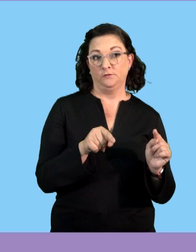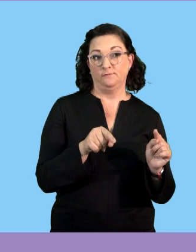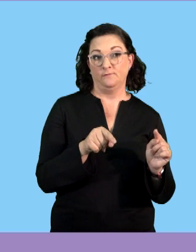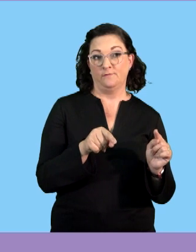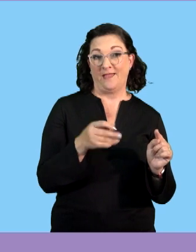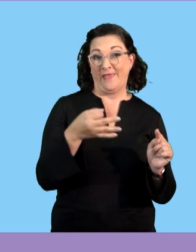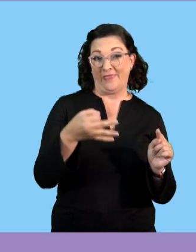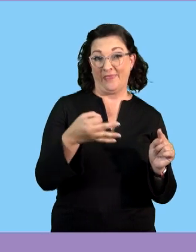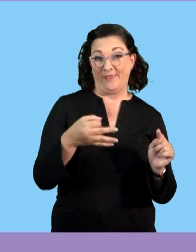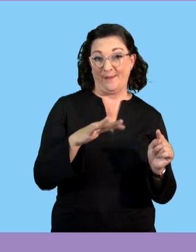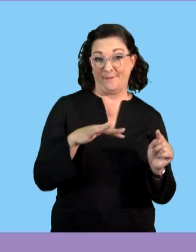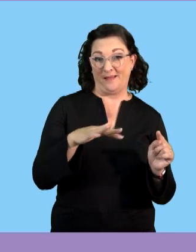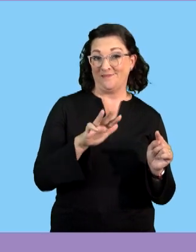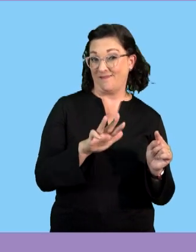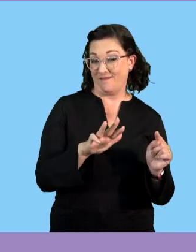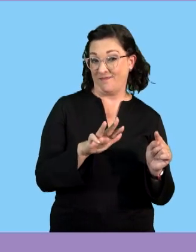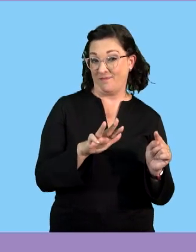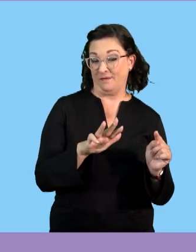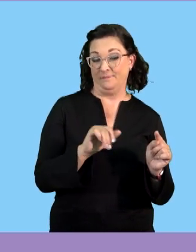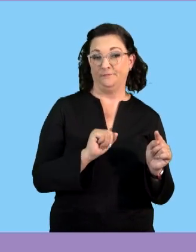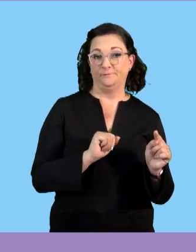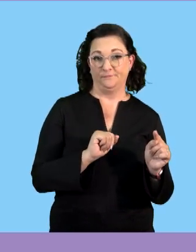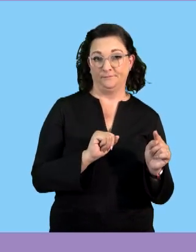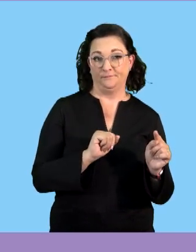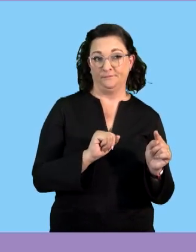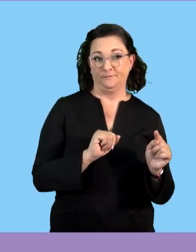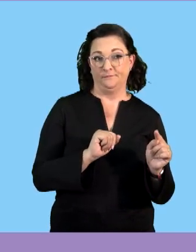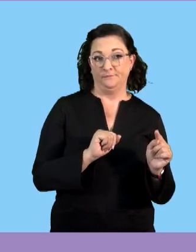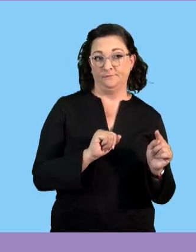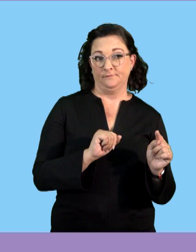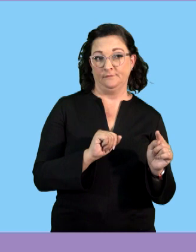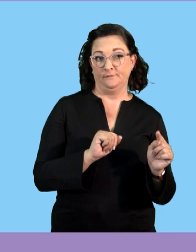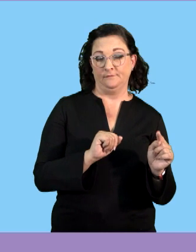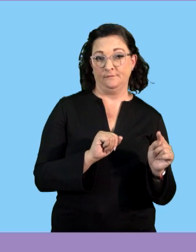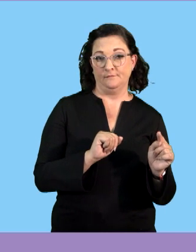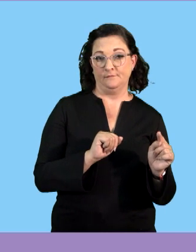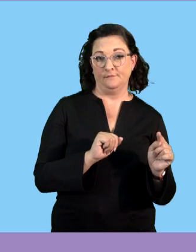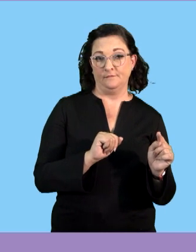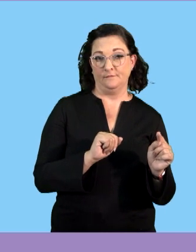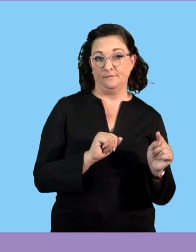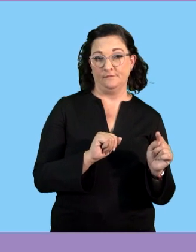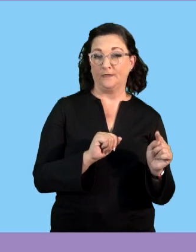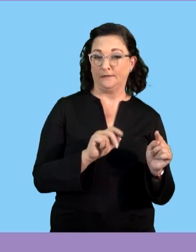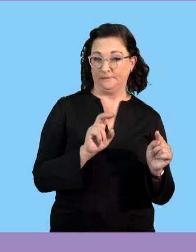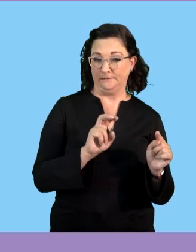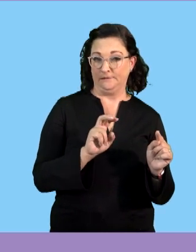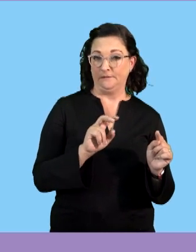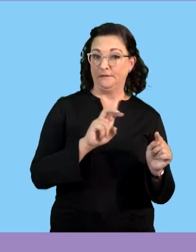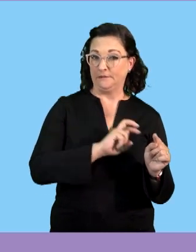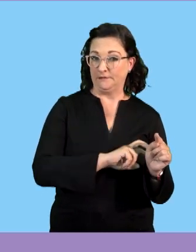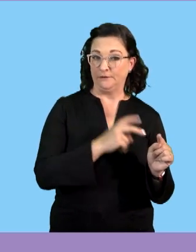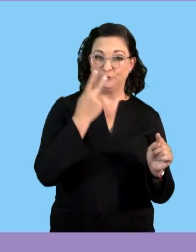Now, note, our 3rd decimal place is a 9, and this we need to